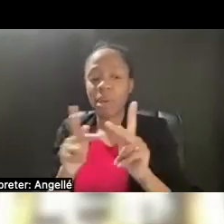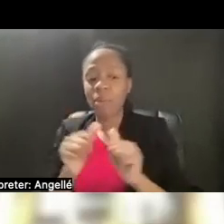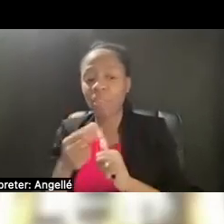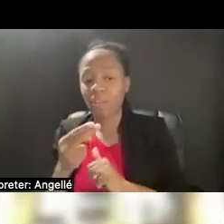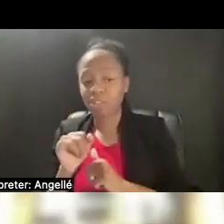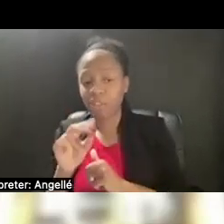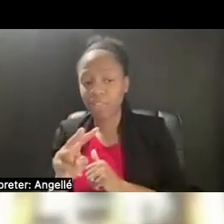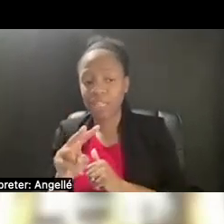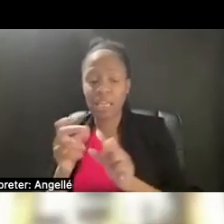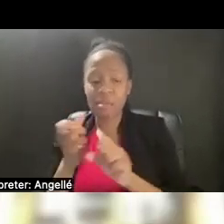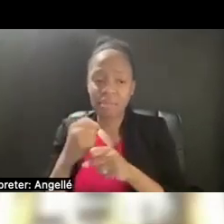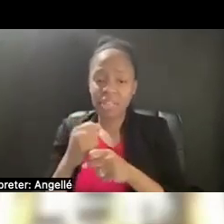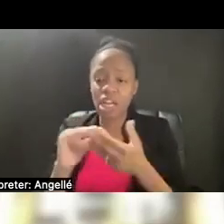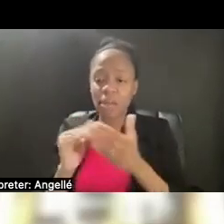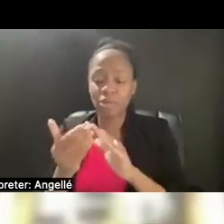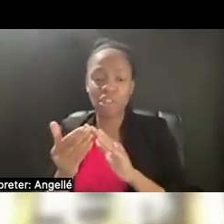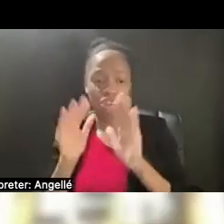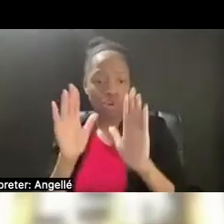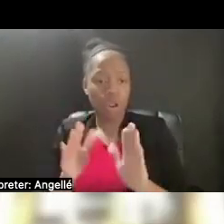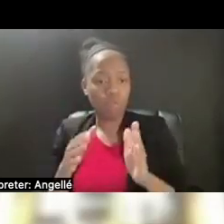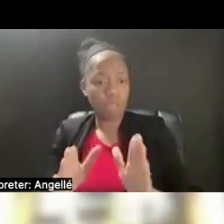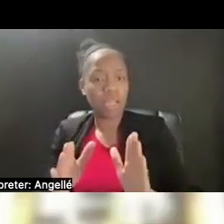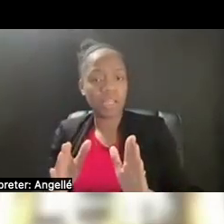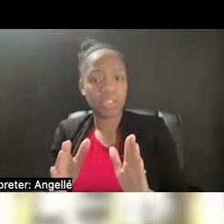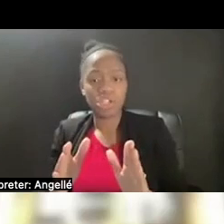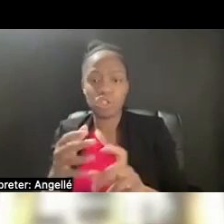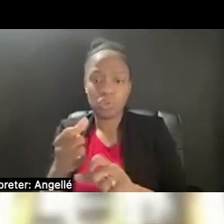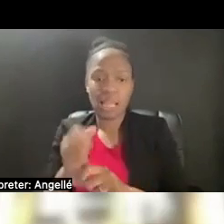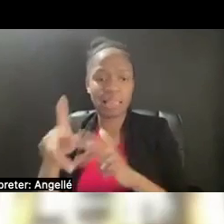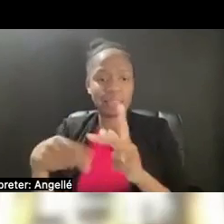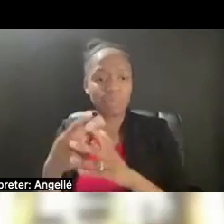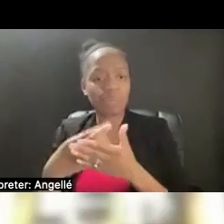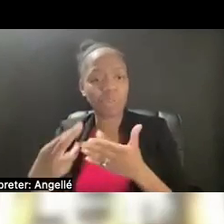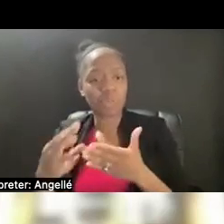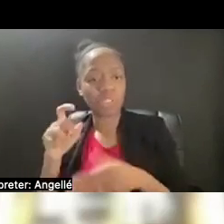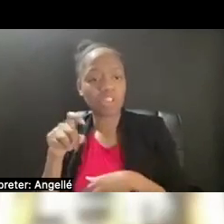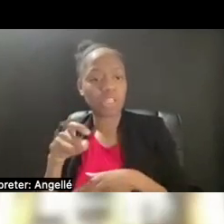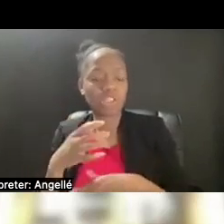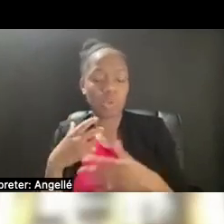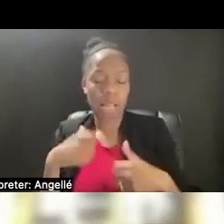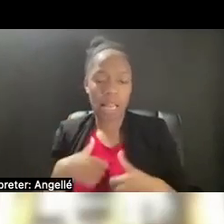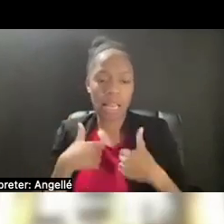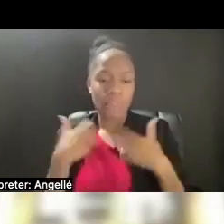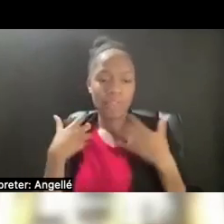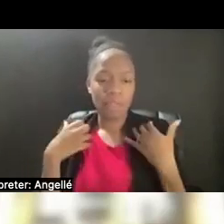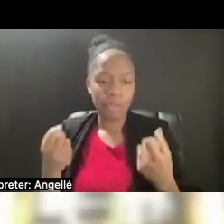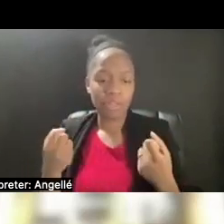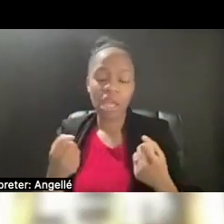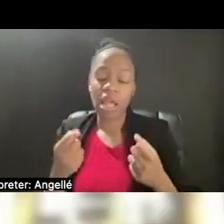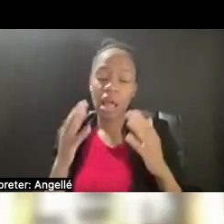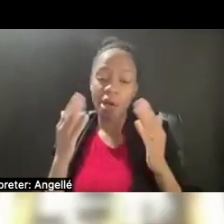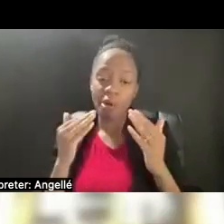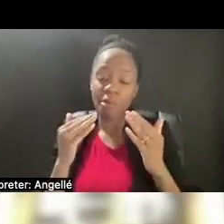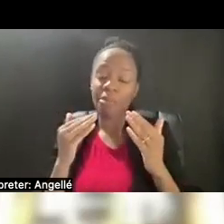community. They're great ways to get the type of resources that are needed to live healthier. And I hope everyone,